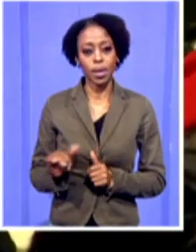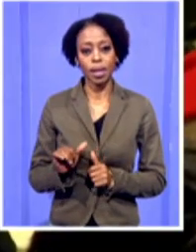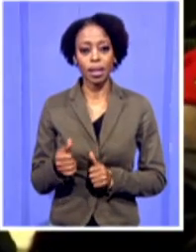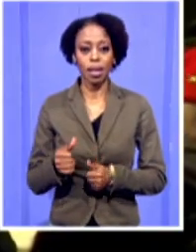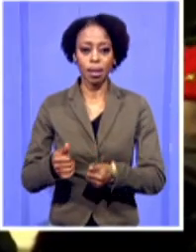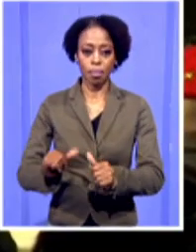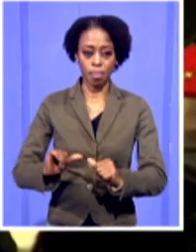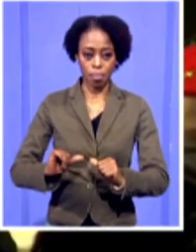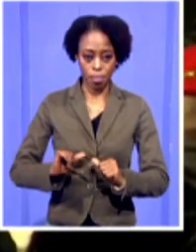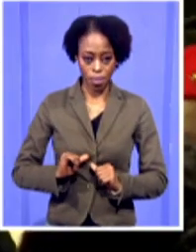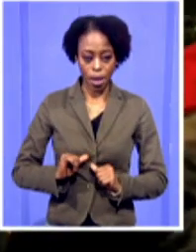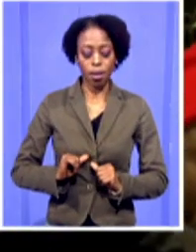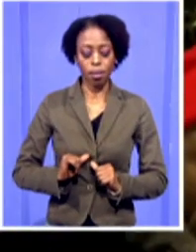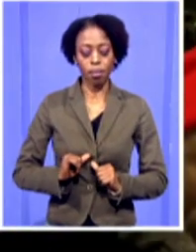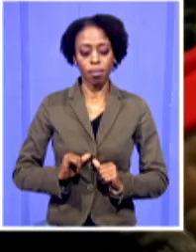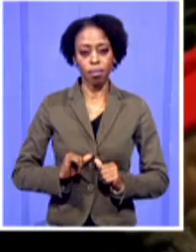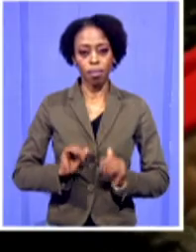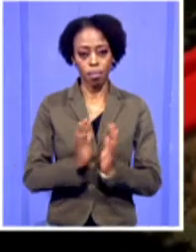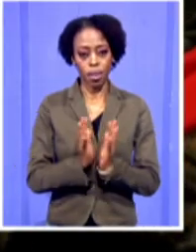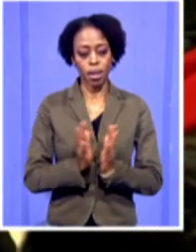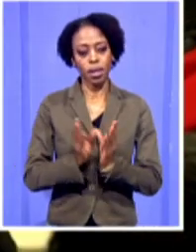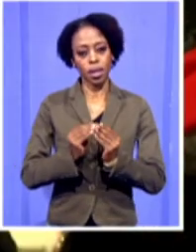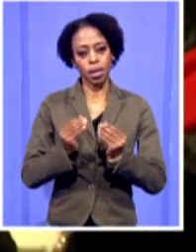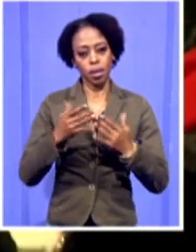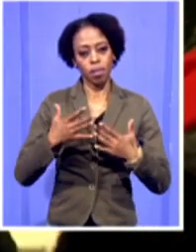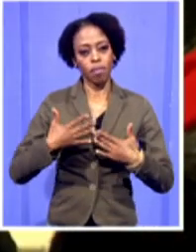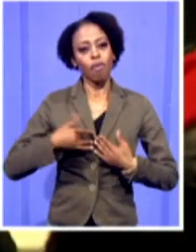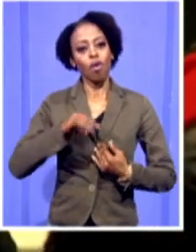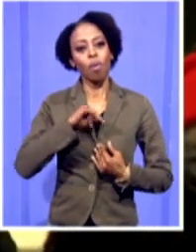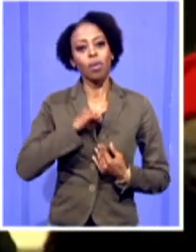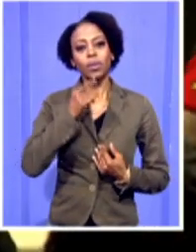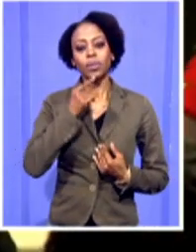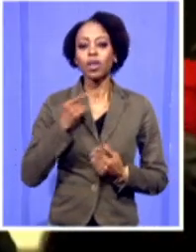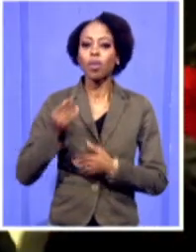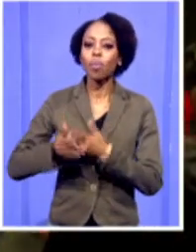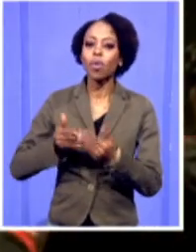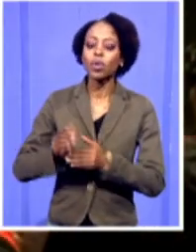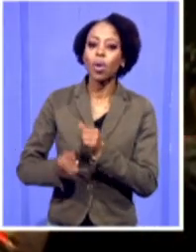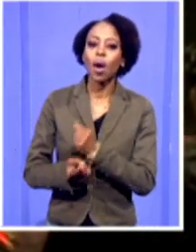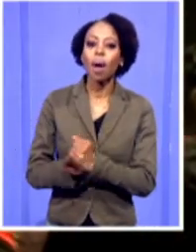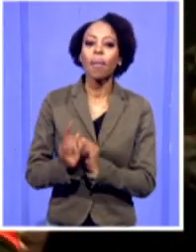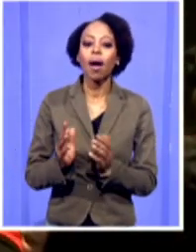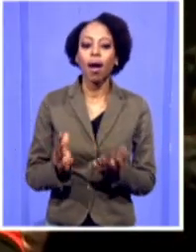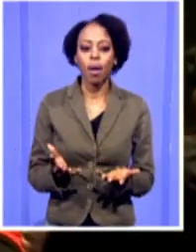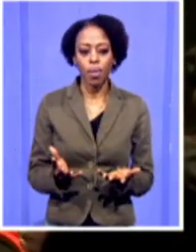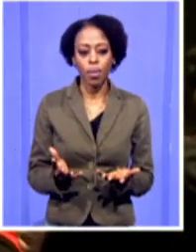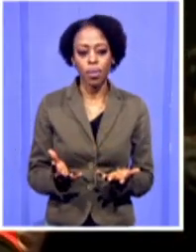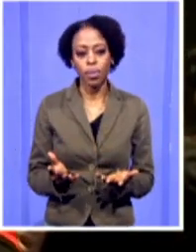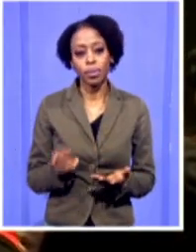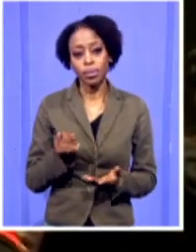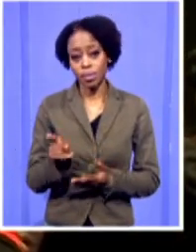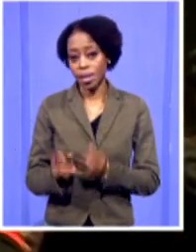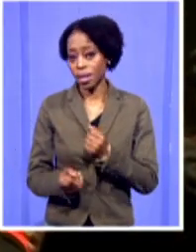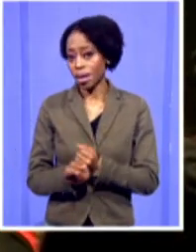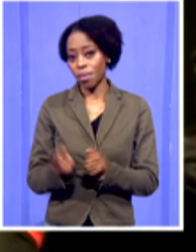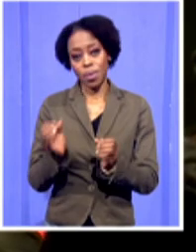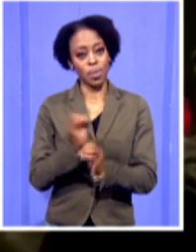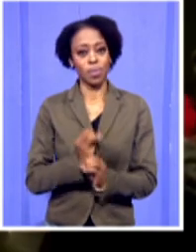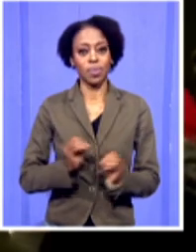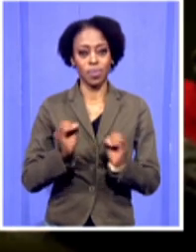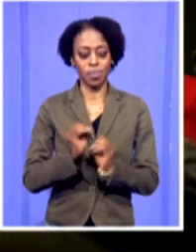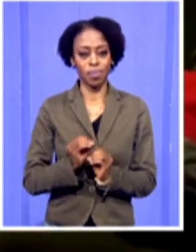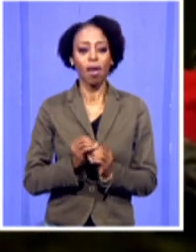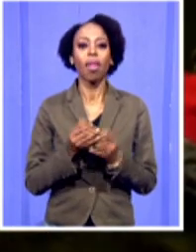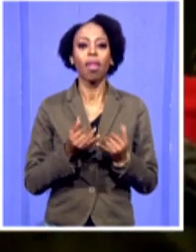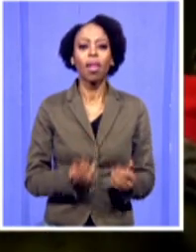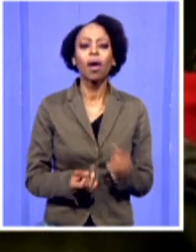to Congress and give an indication on how that process was going to do. That, Chair, did not happen. What